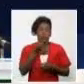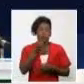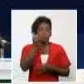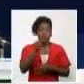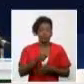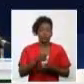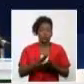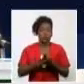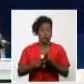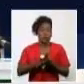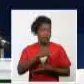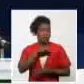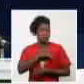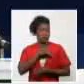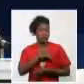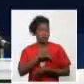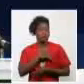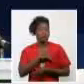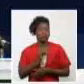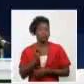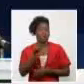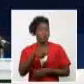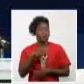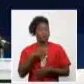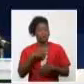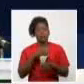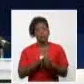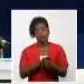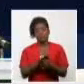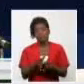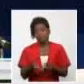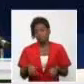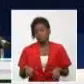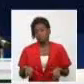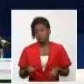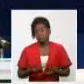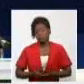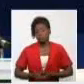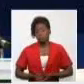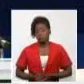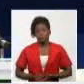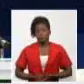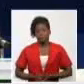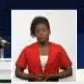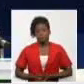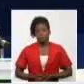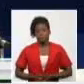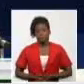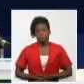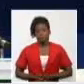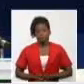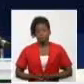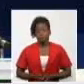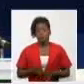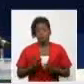is sneezing, that's wrong. We can get the disease from absolutely anybody who